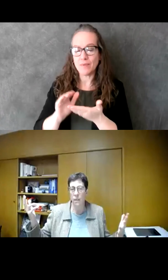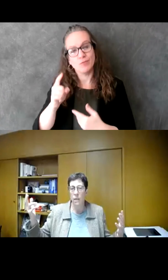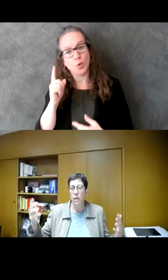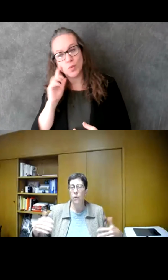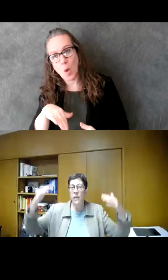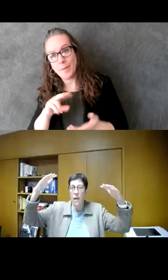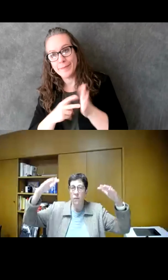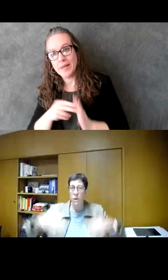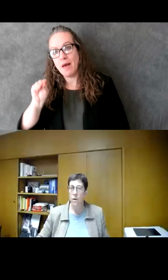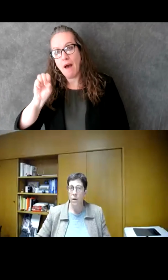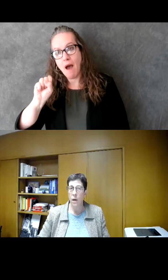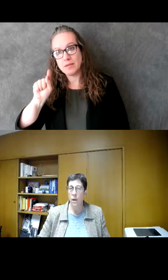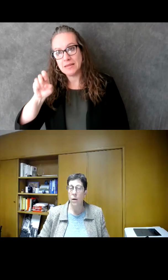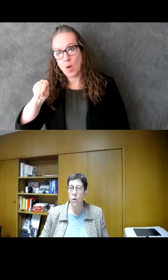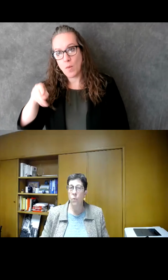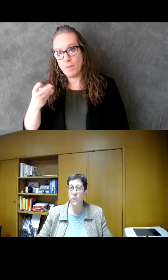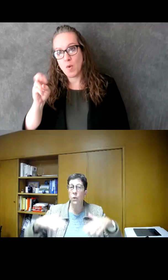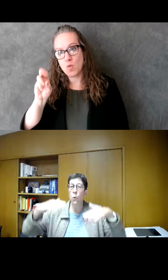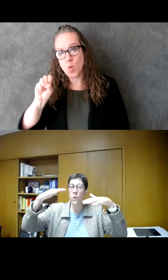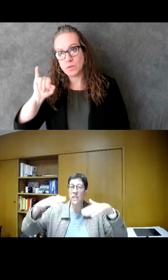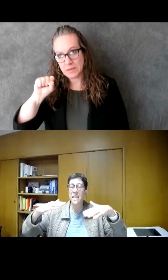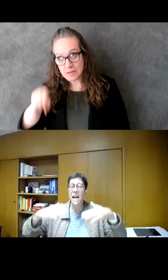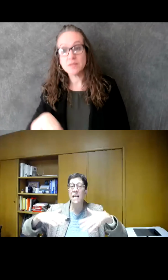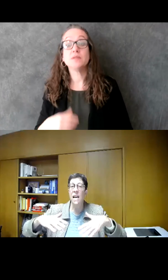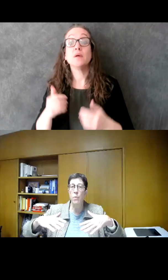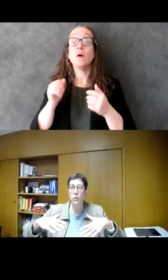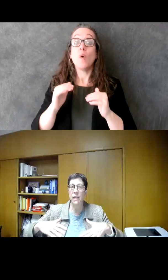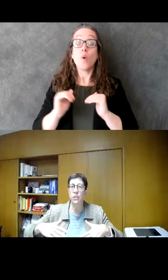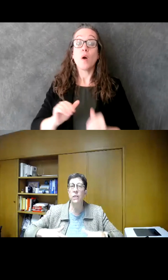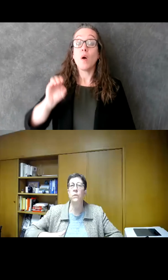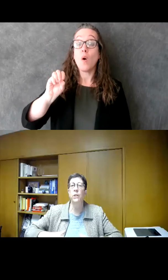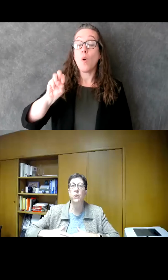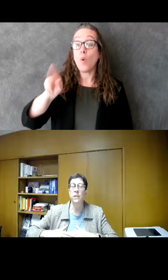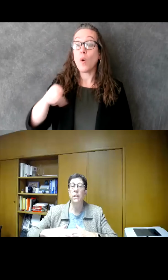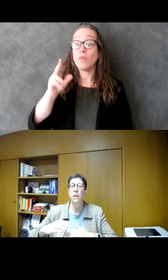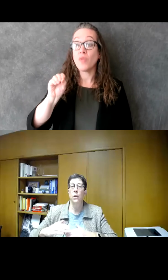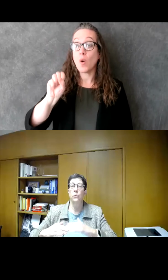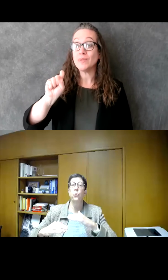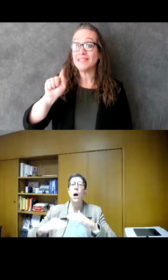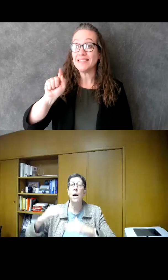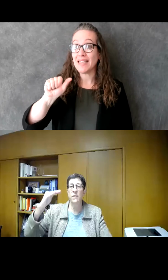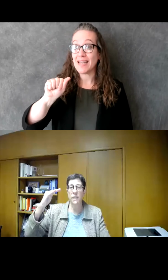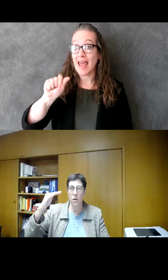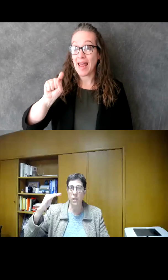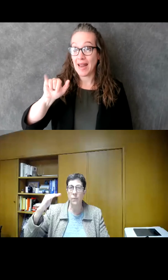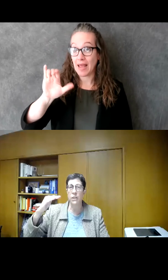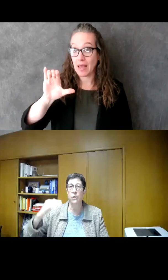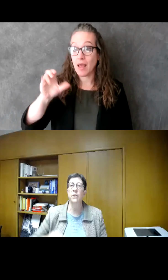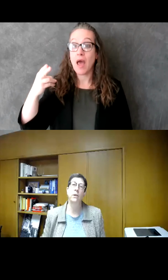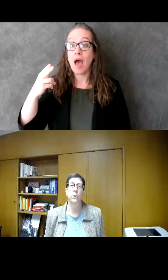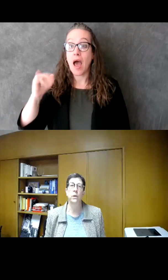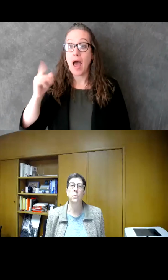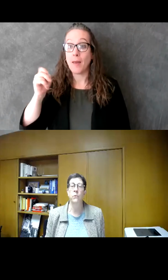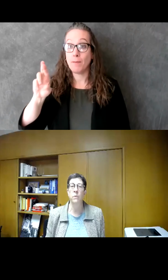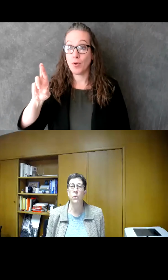osteoporosis. We can have what's called orthostatic hypotension, which are these drops in our blood pressure